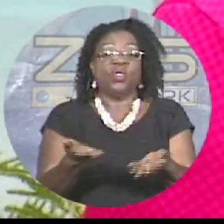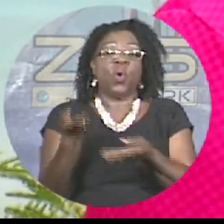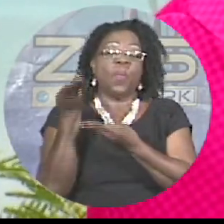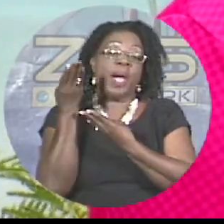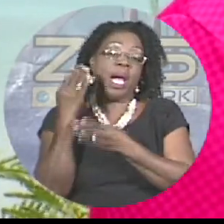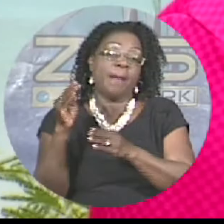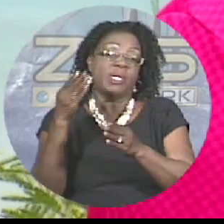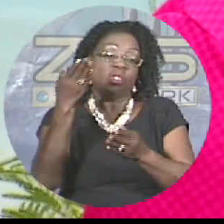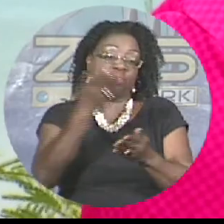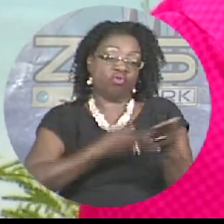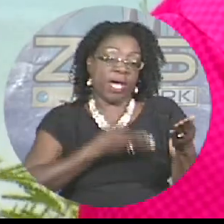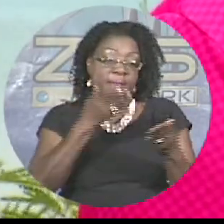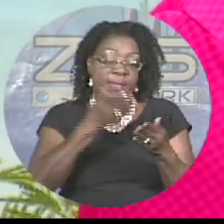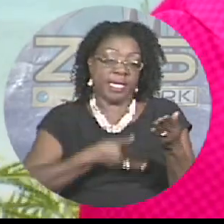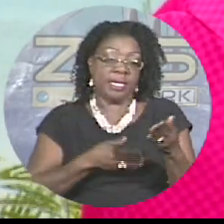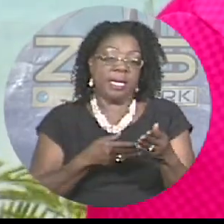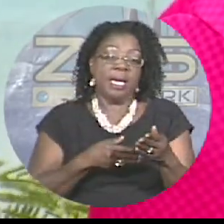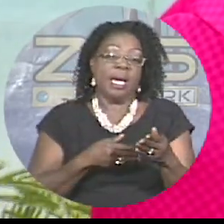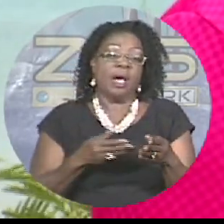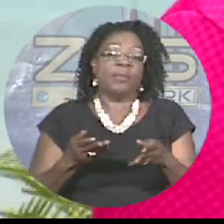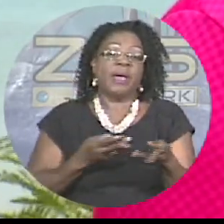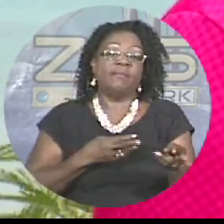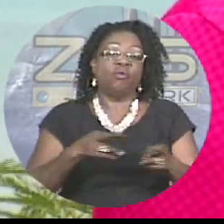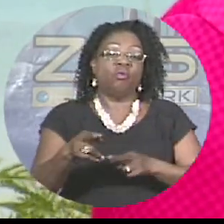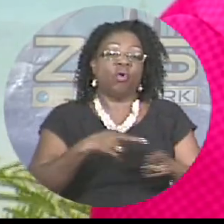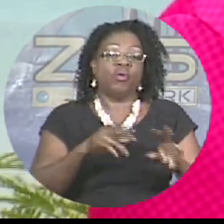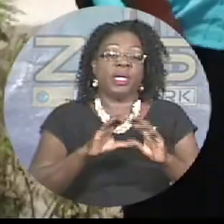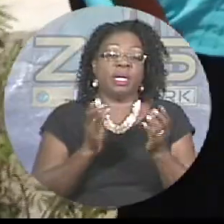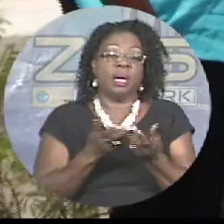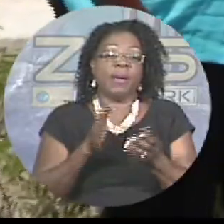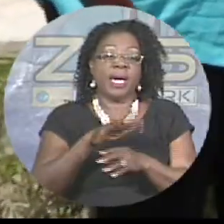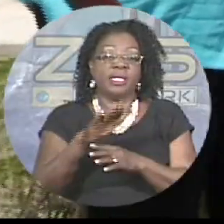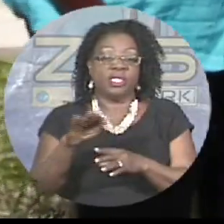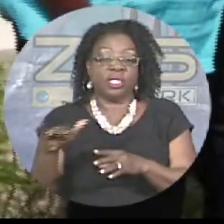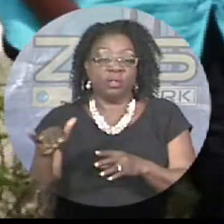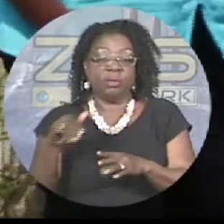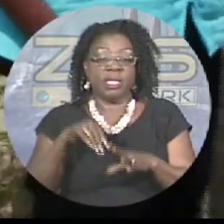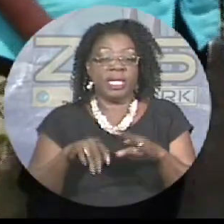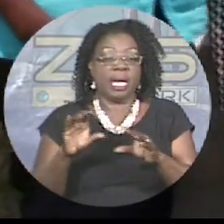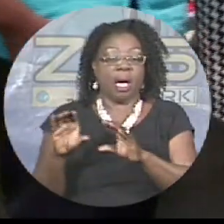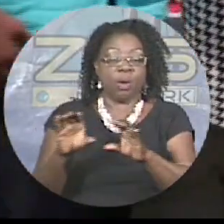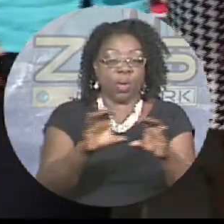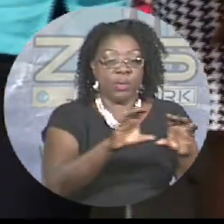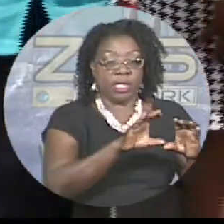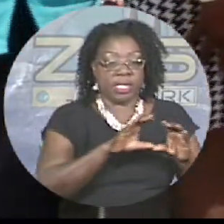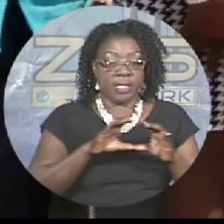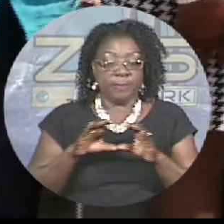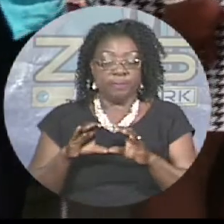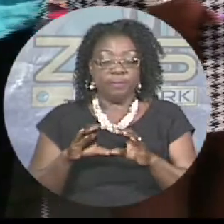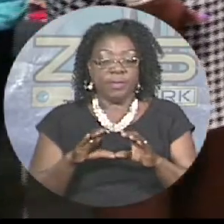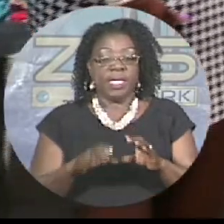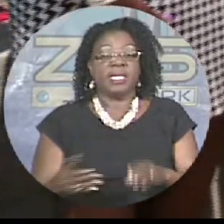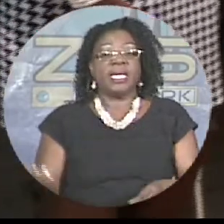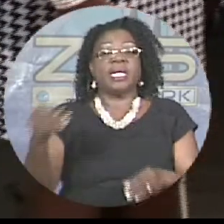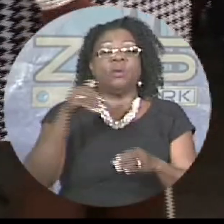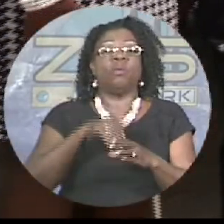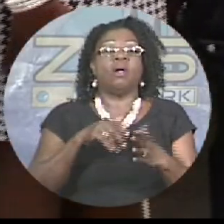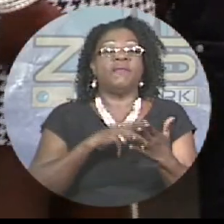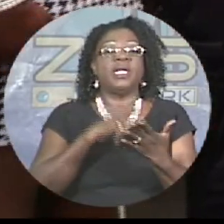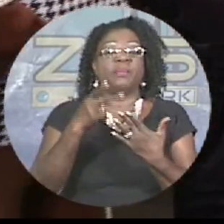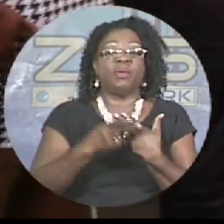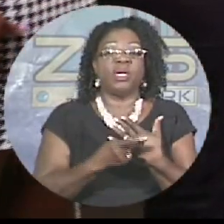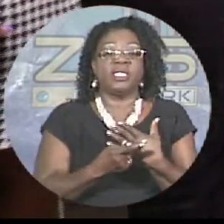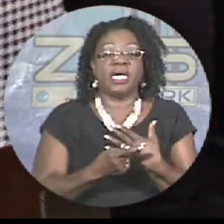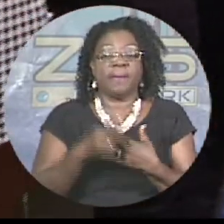of Eleuthera and the children in our various communities. Cooper says Rotary got involved in a project like this